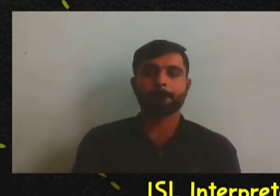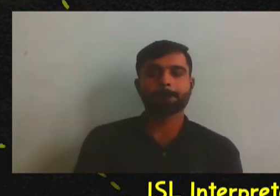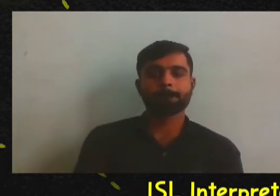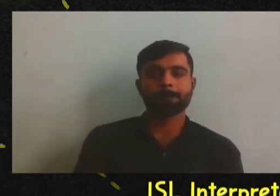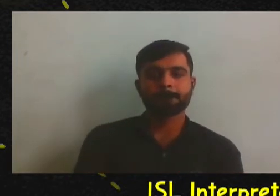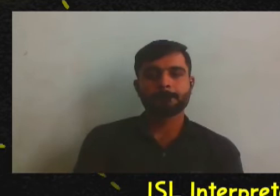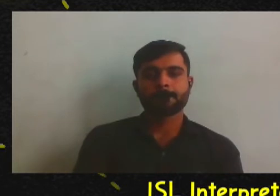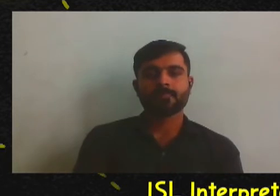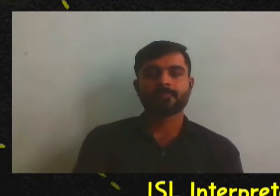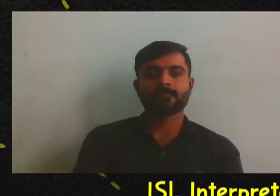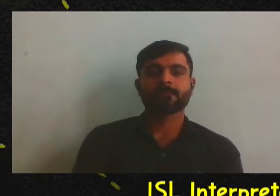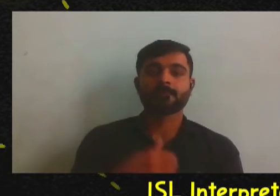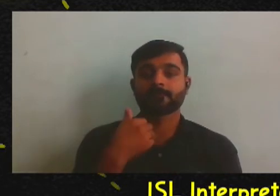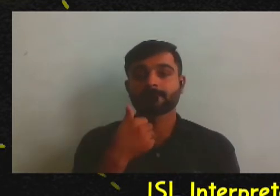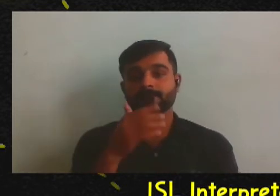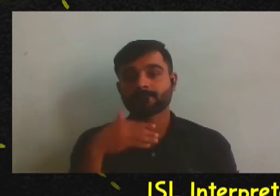Rupsa?